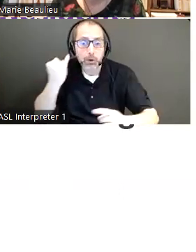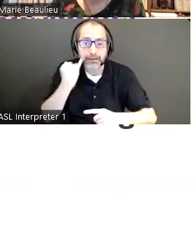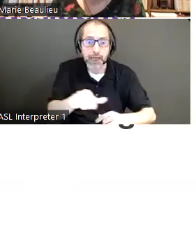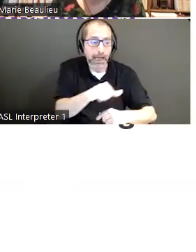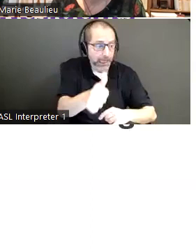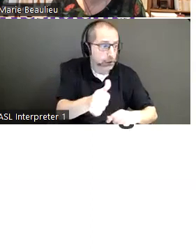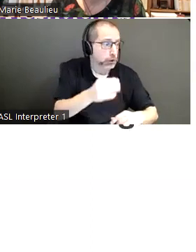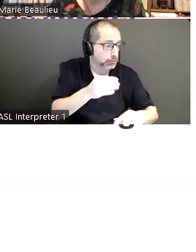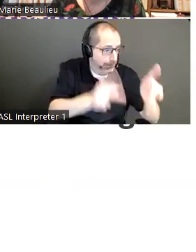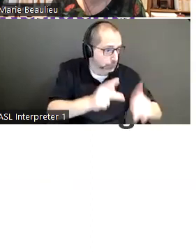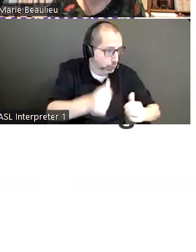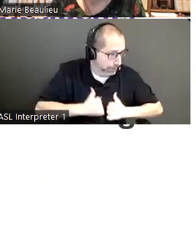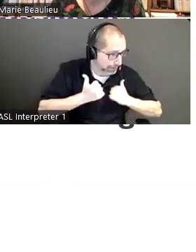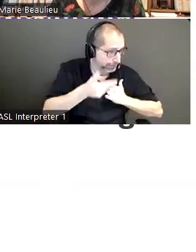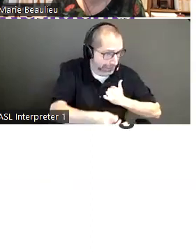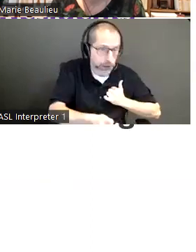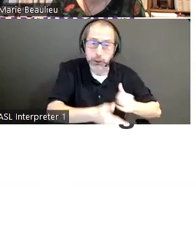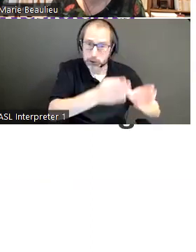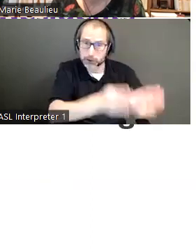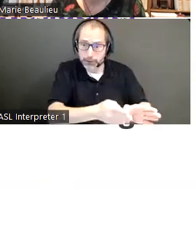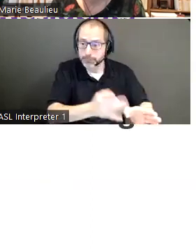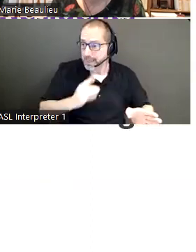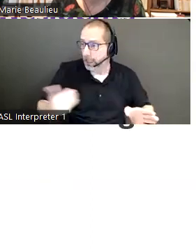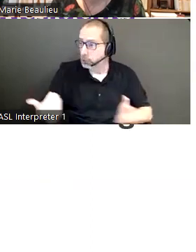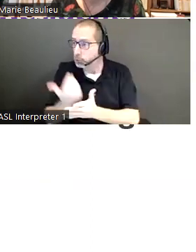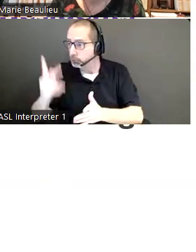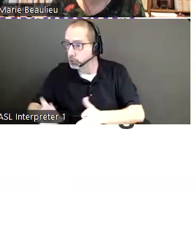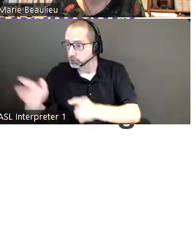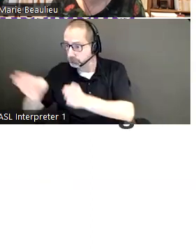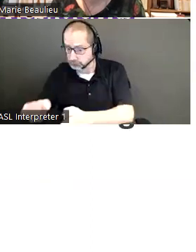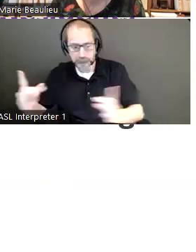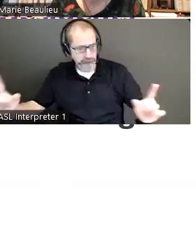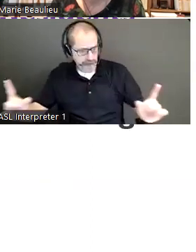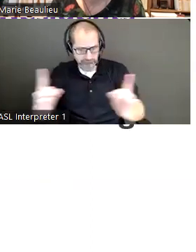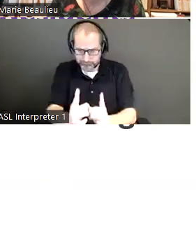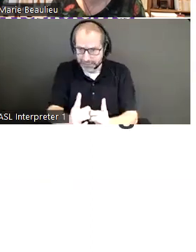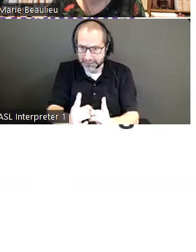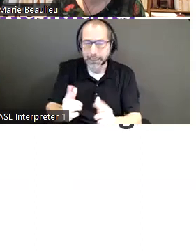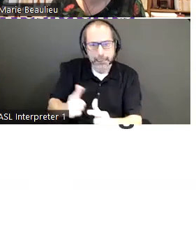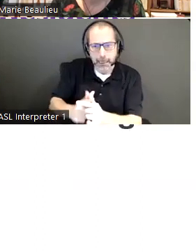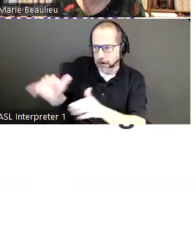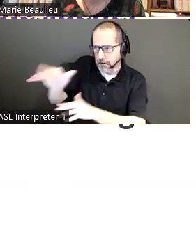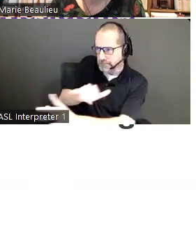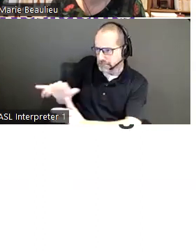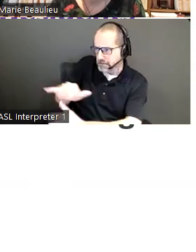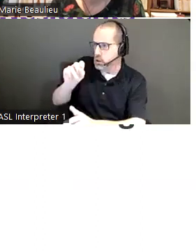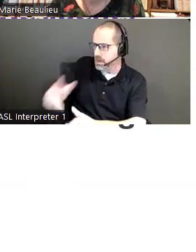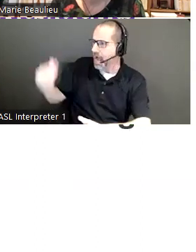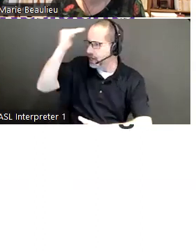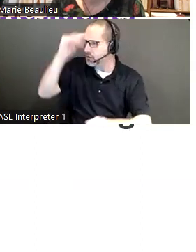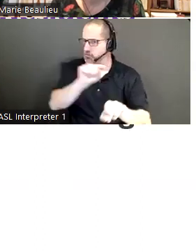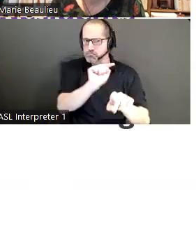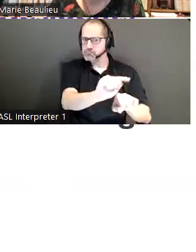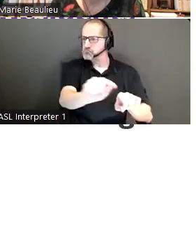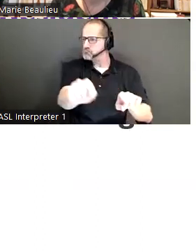So Module 1 provides a step-by-step how to set up a pairing process. And we give